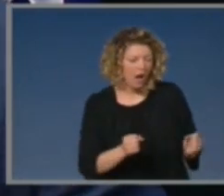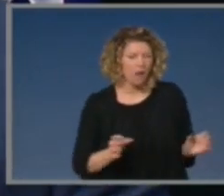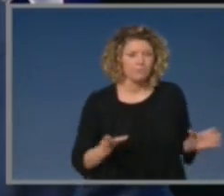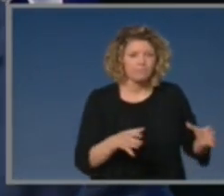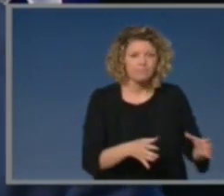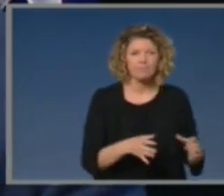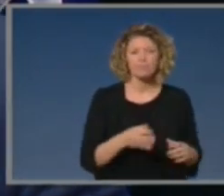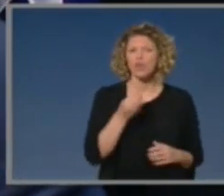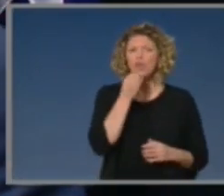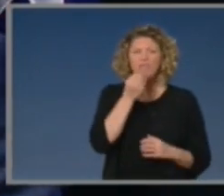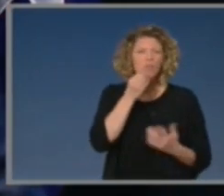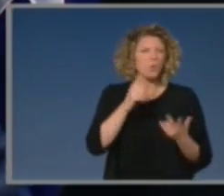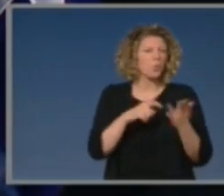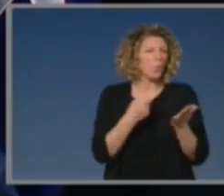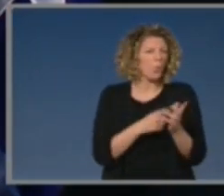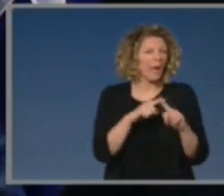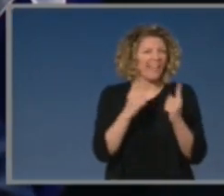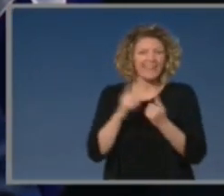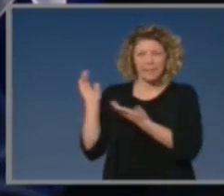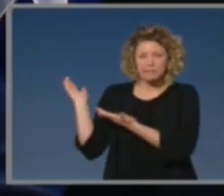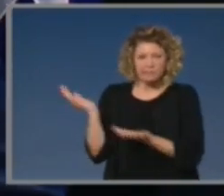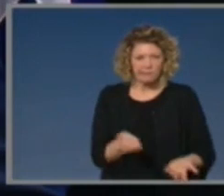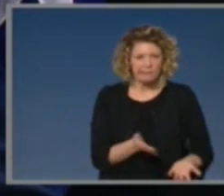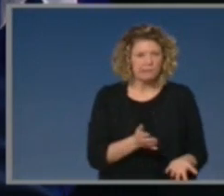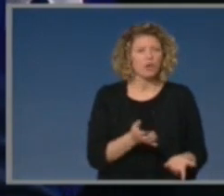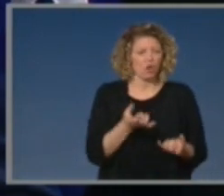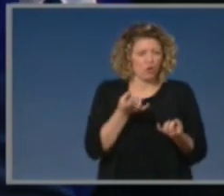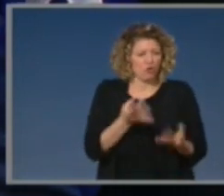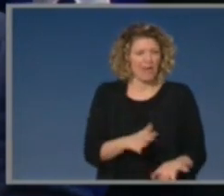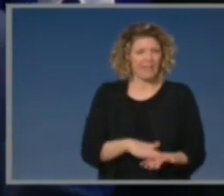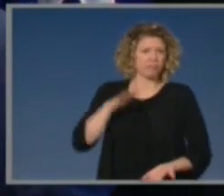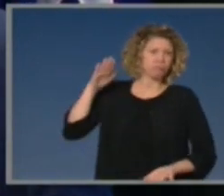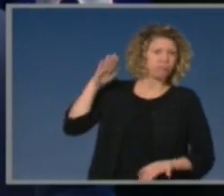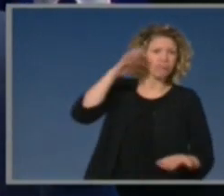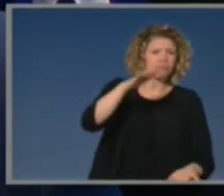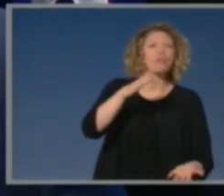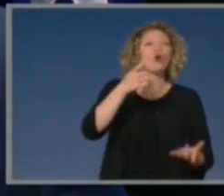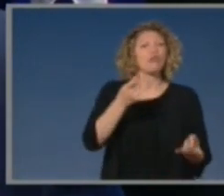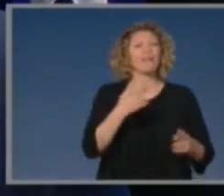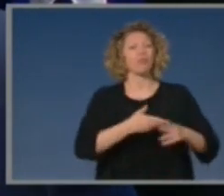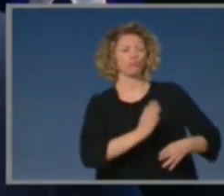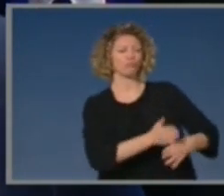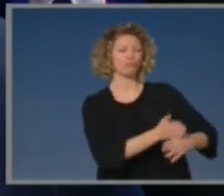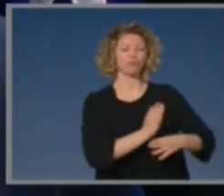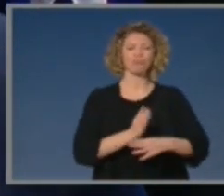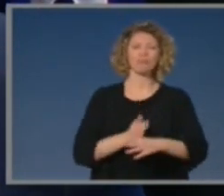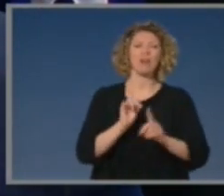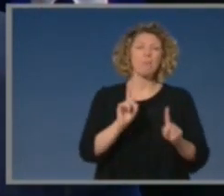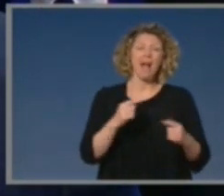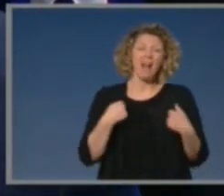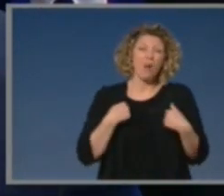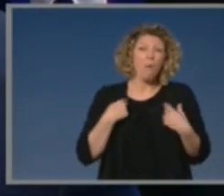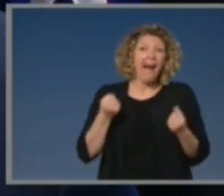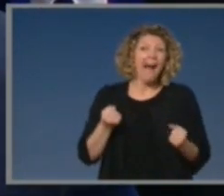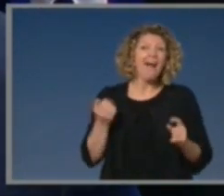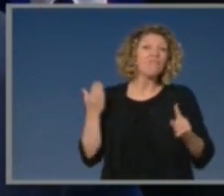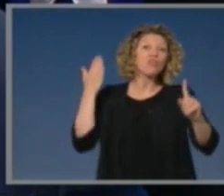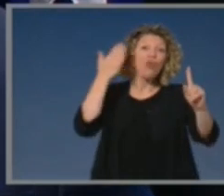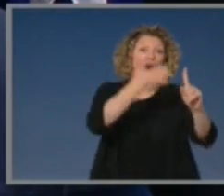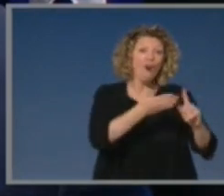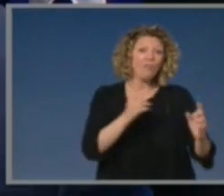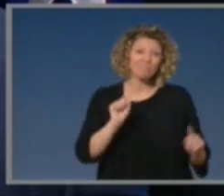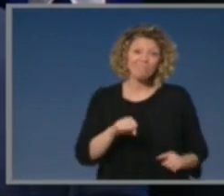and do all those sorts of things. So it can take a bit of a step up on the way back. But it is our goal to ensure that we